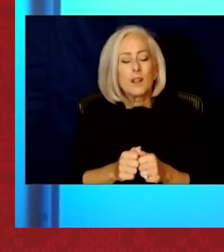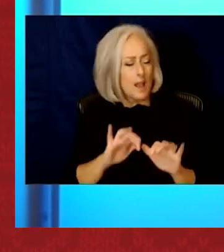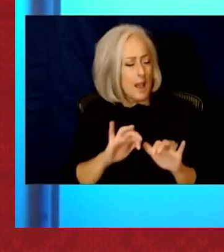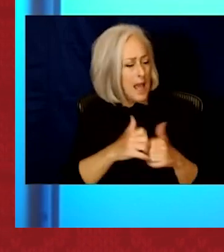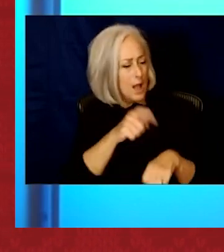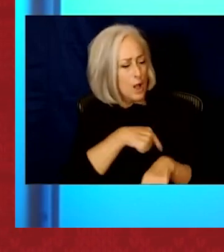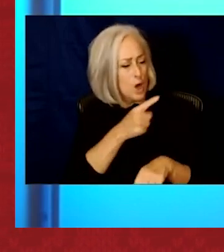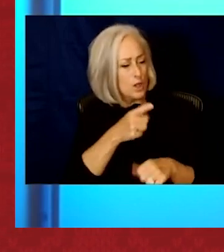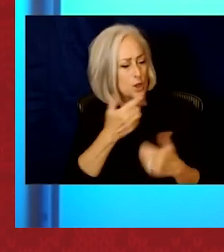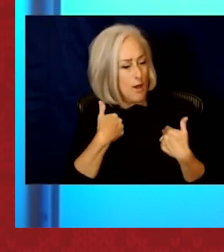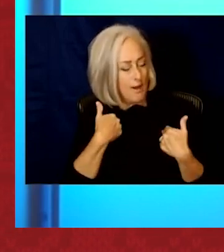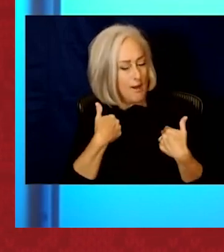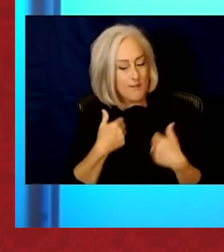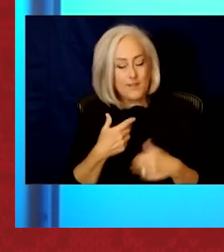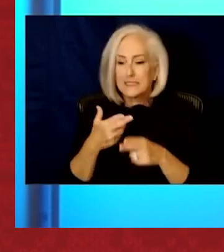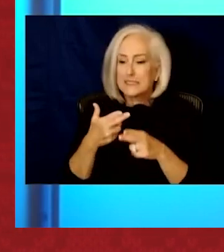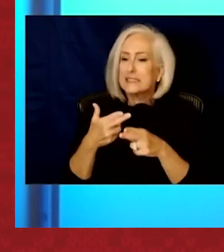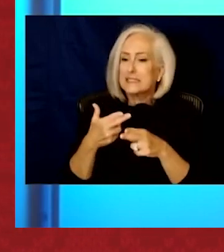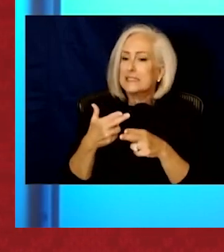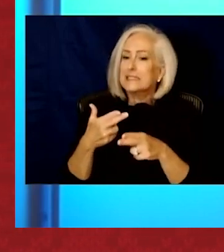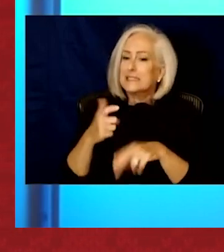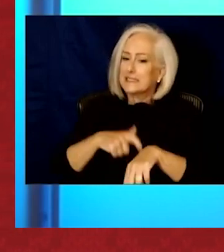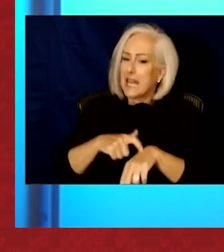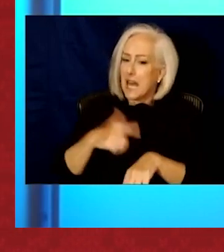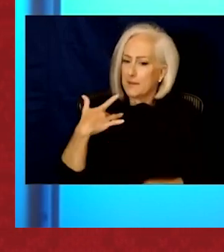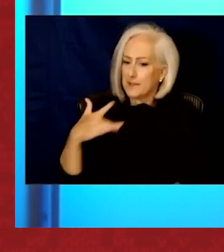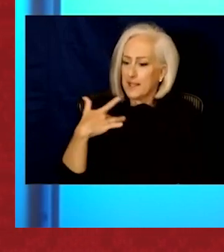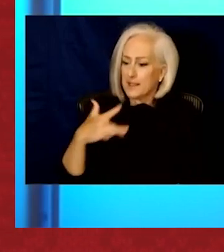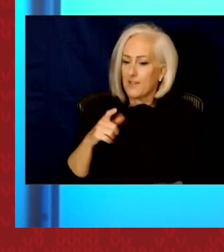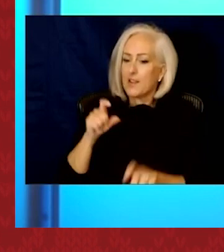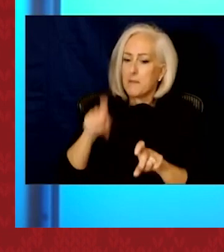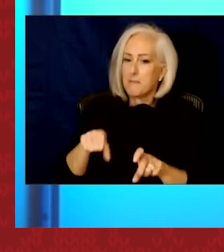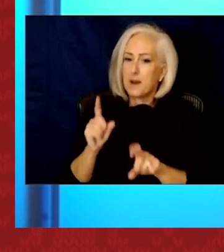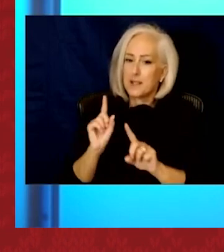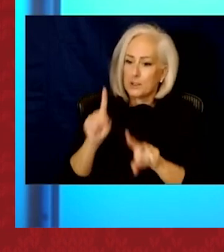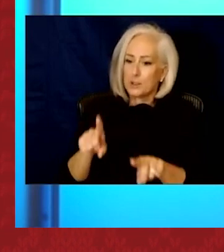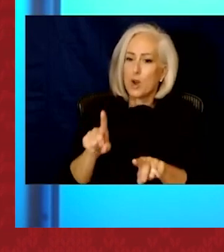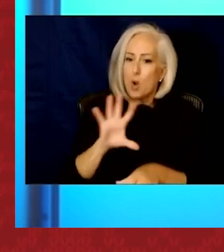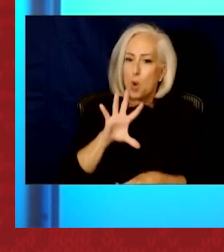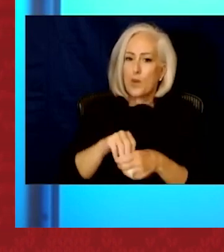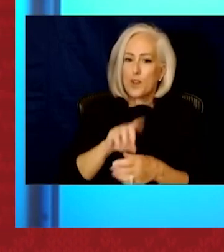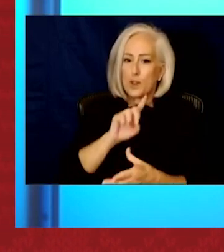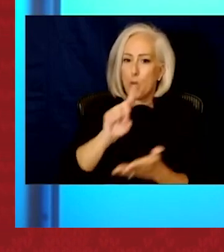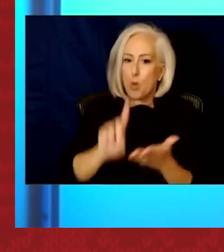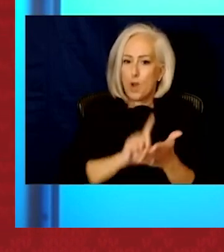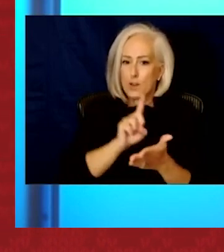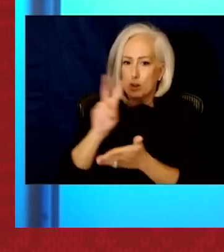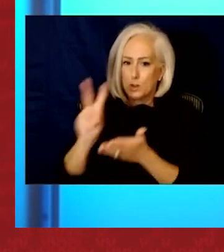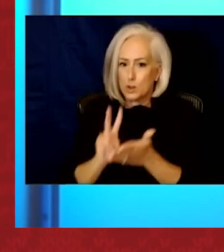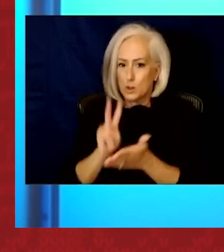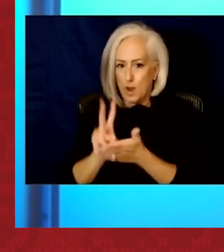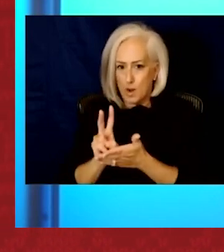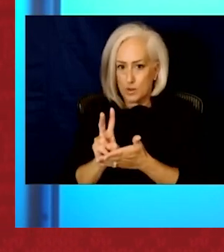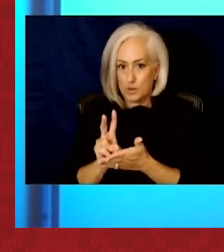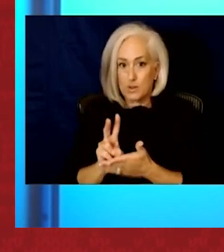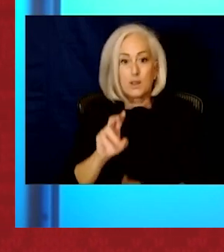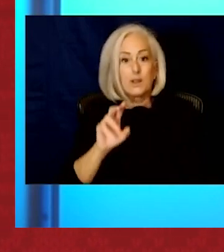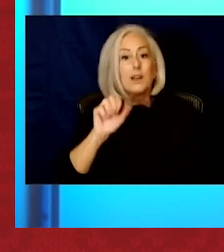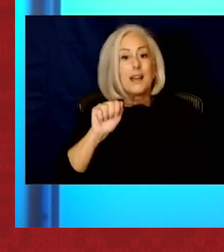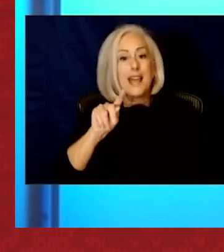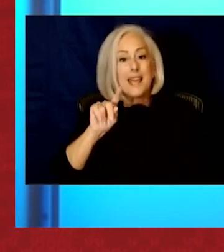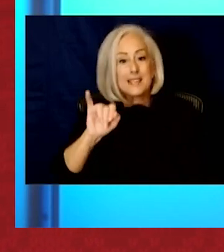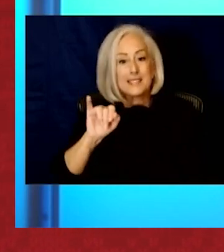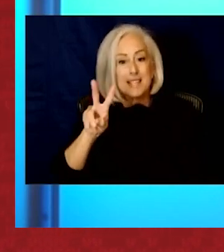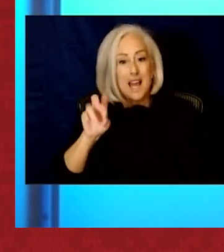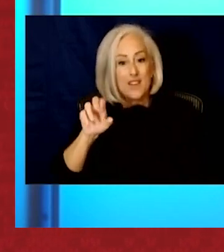get to a hospital within an hour or two, because the thing about antivenom is it's not going to reverse any damage that's already occurred. It's going to prevent further